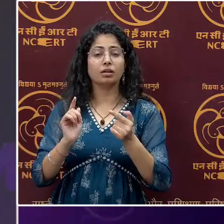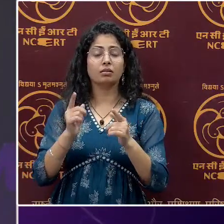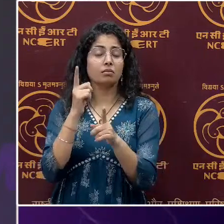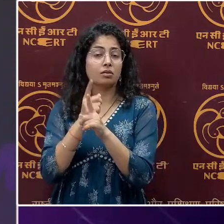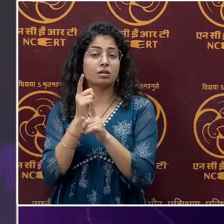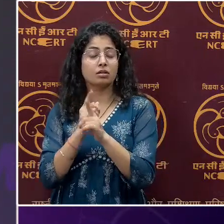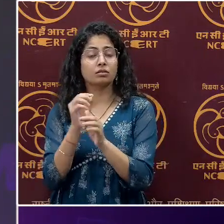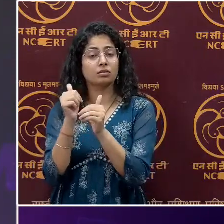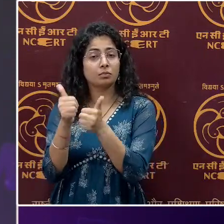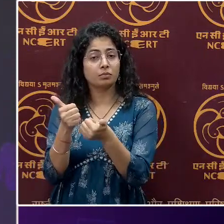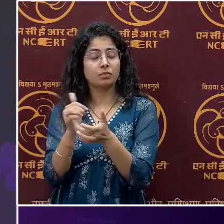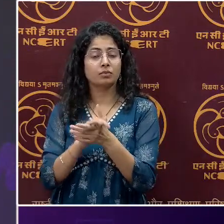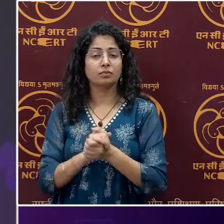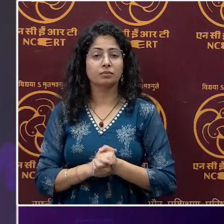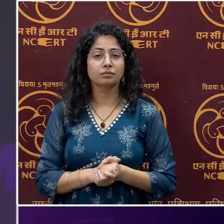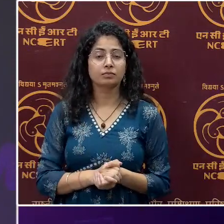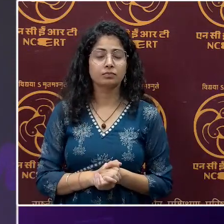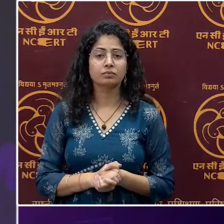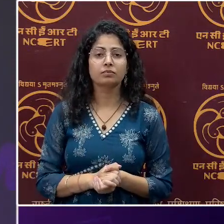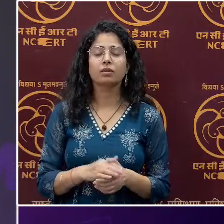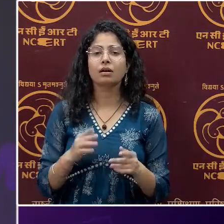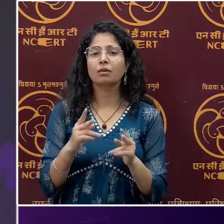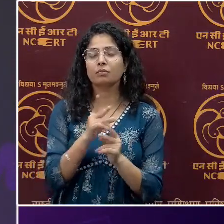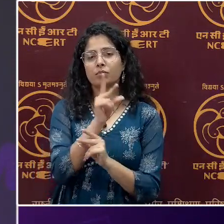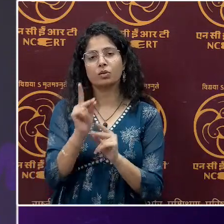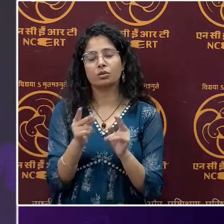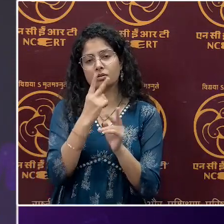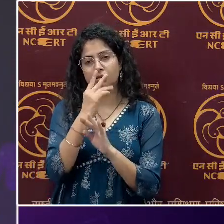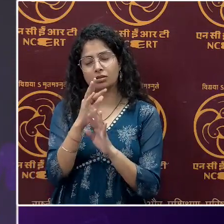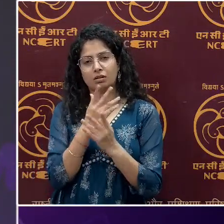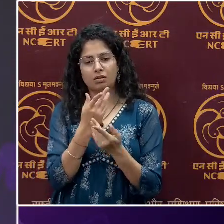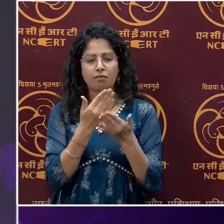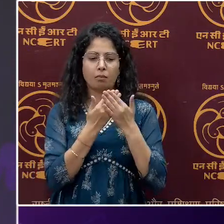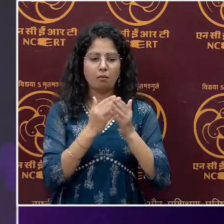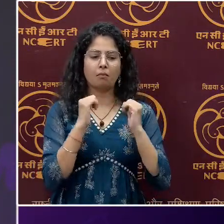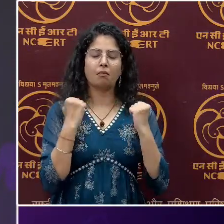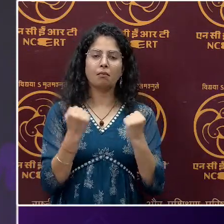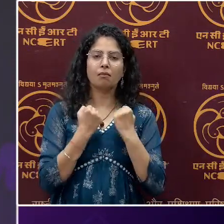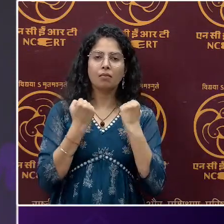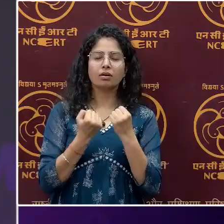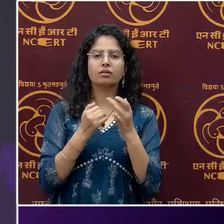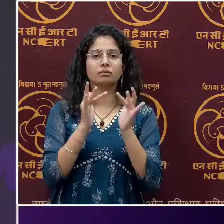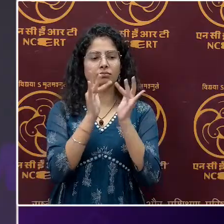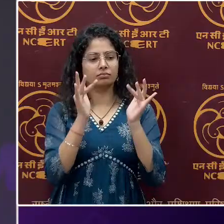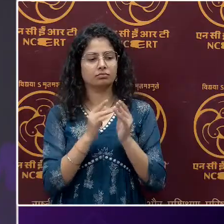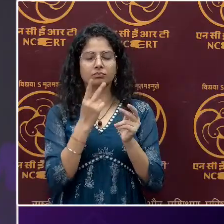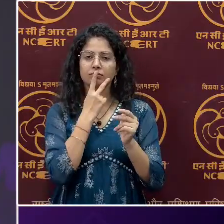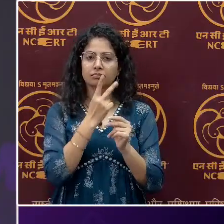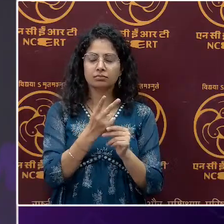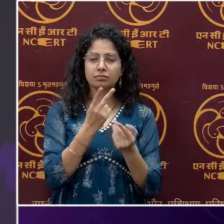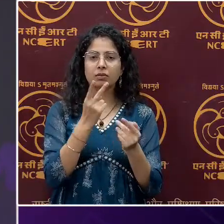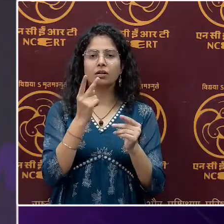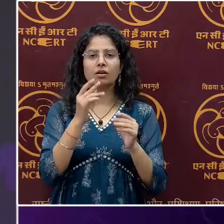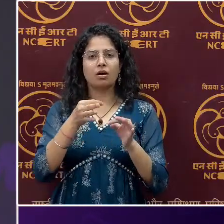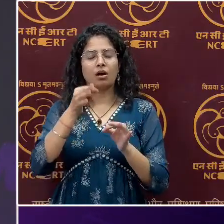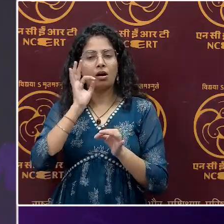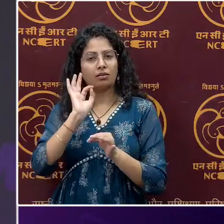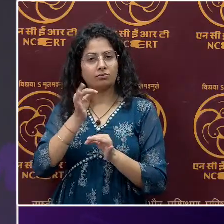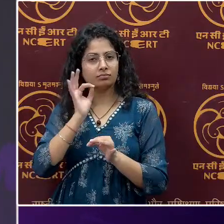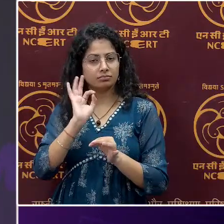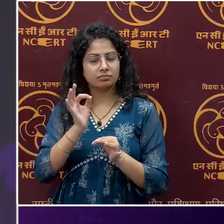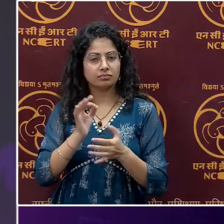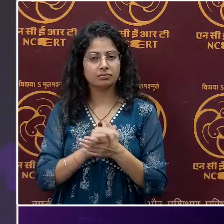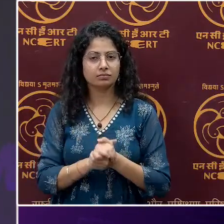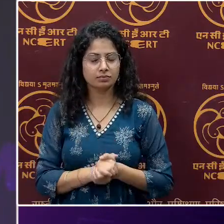teacher. Yes, in one picture I can make her see she's studying hard, taking the online classes, and having her cup of coffee.